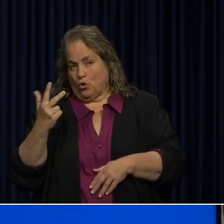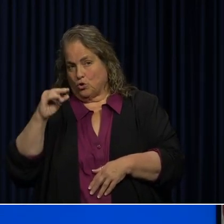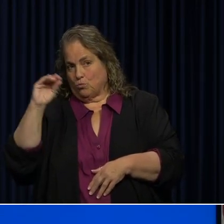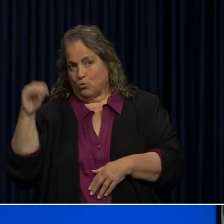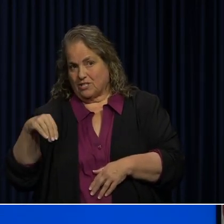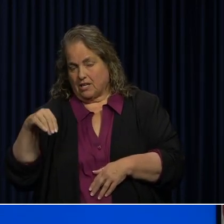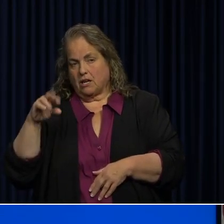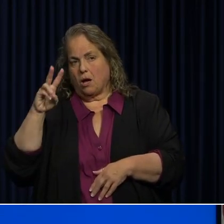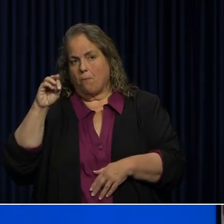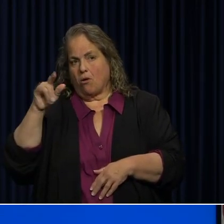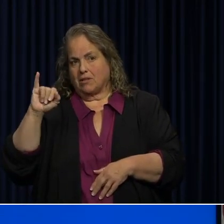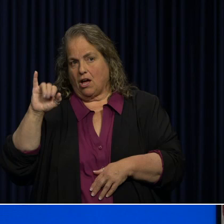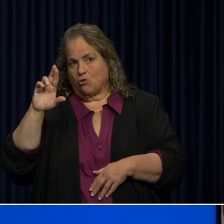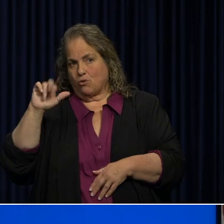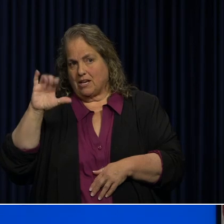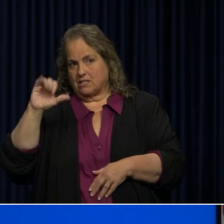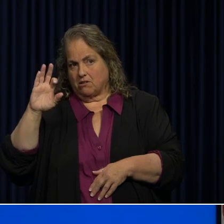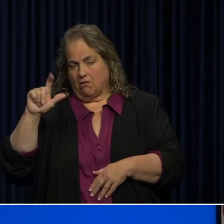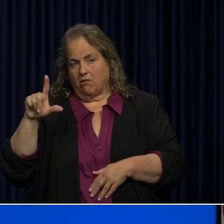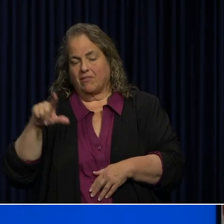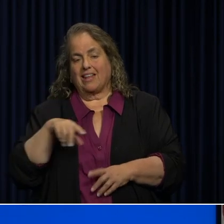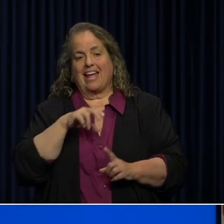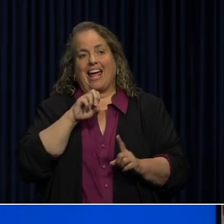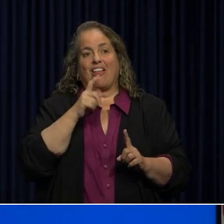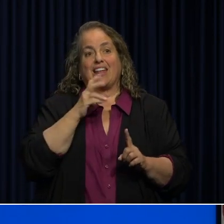multiracial. On ethnicity,